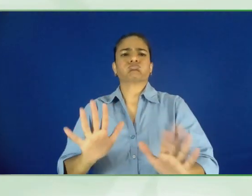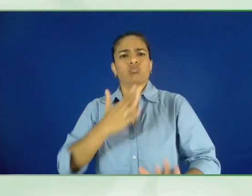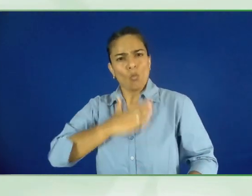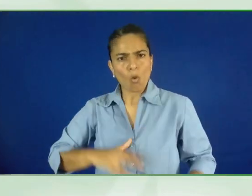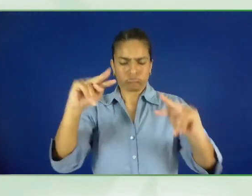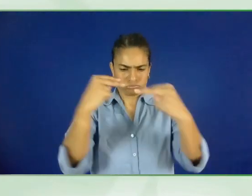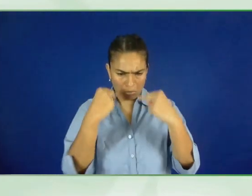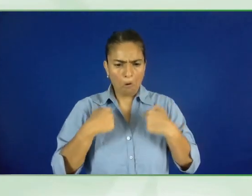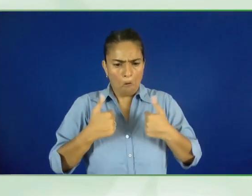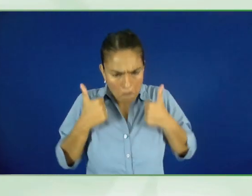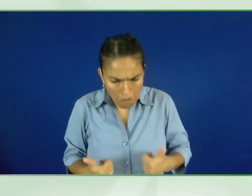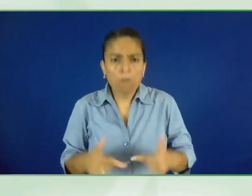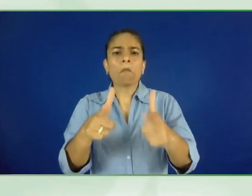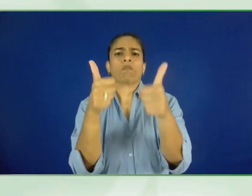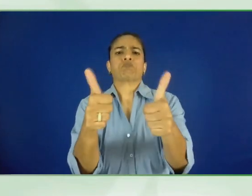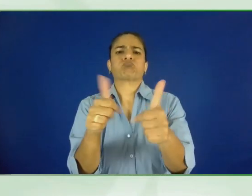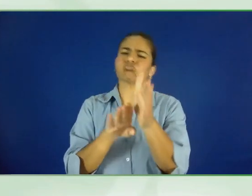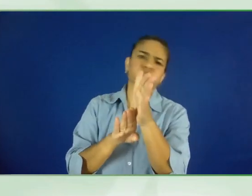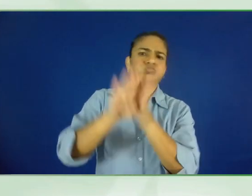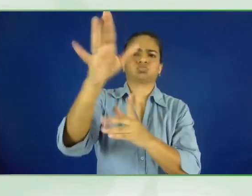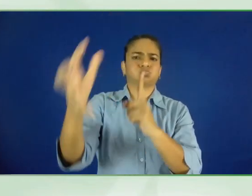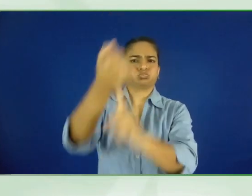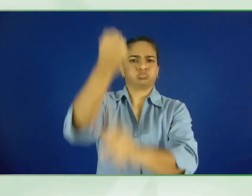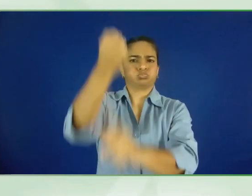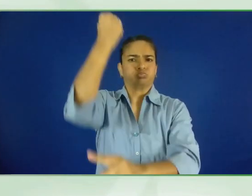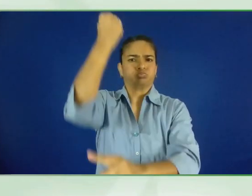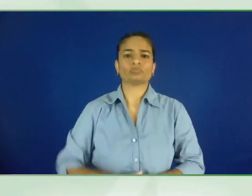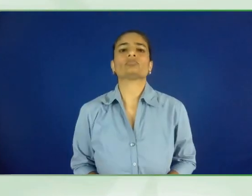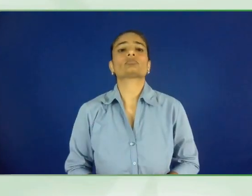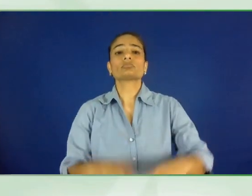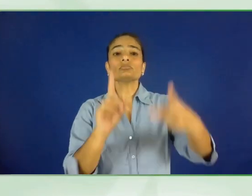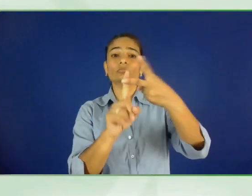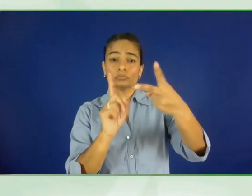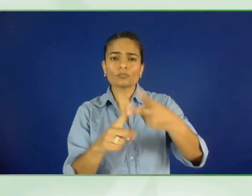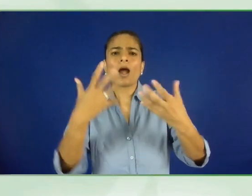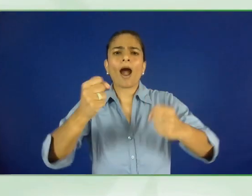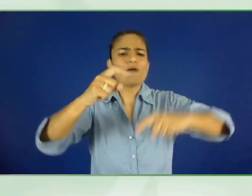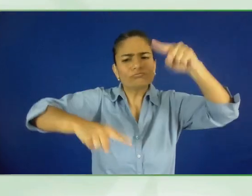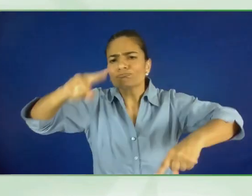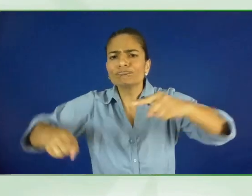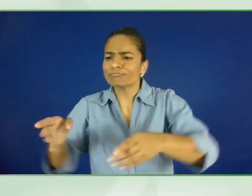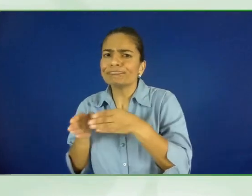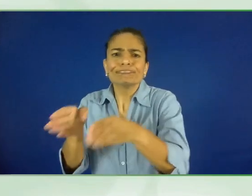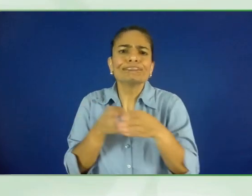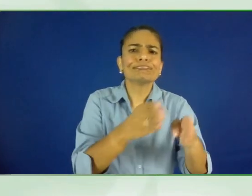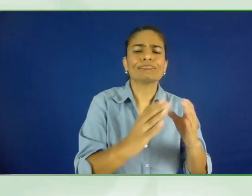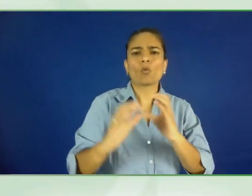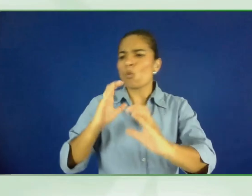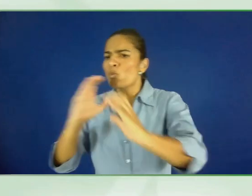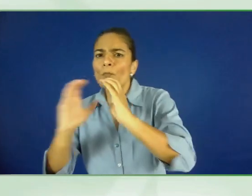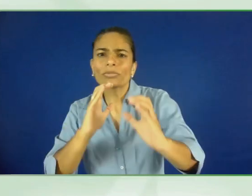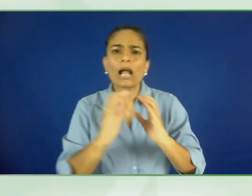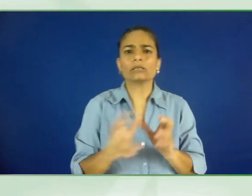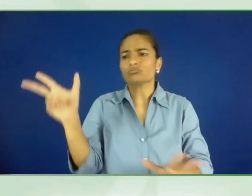strengths. Secondly, there are various ways of communication. Although hearing impairment brings challenges, as